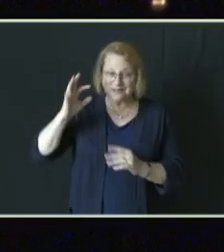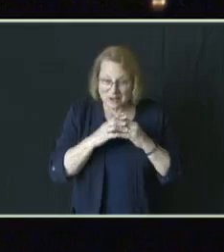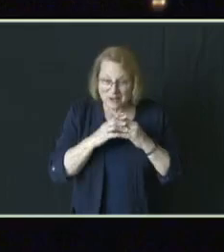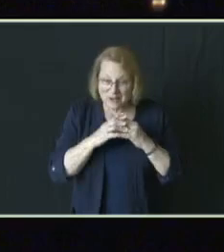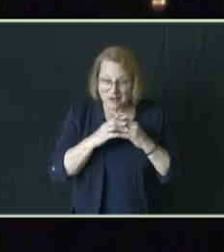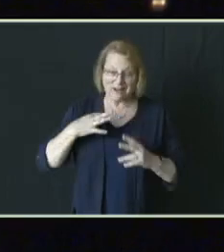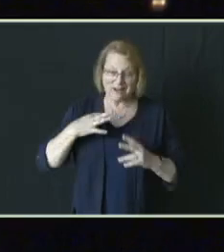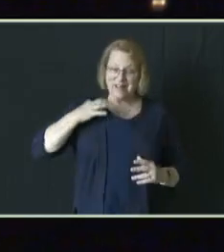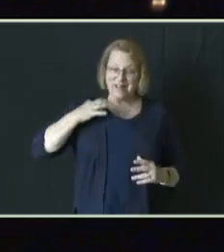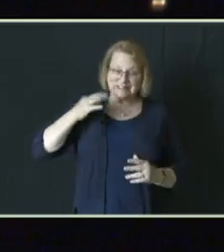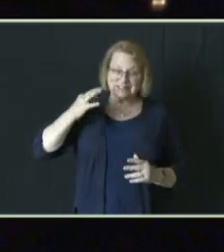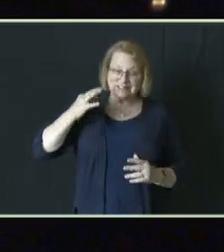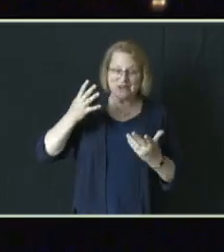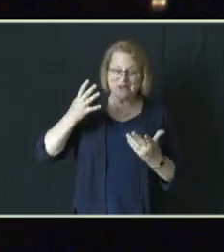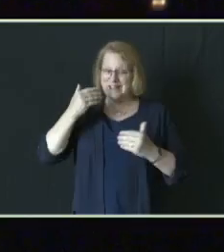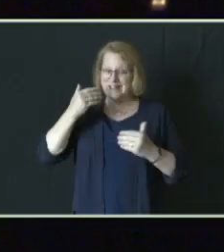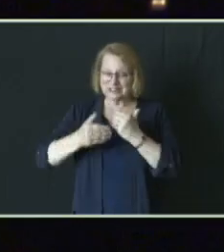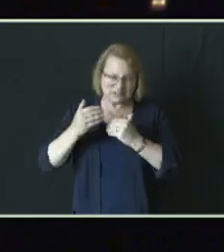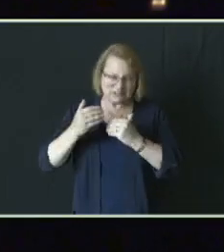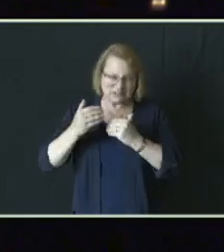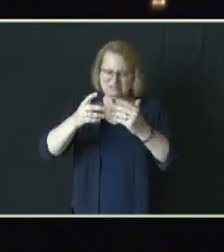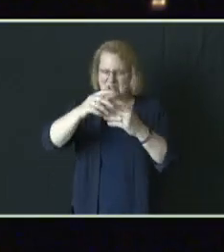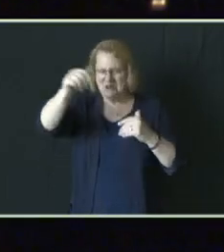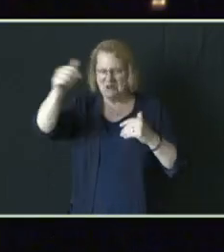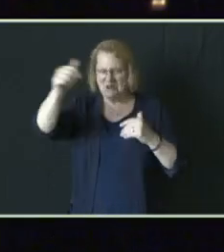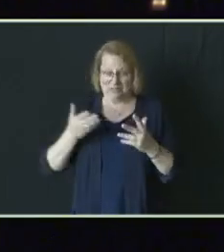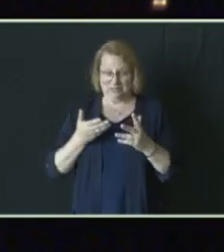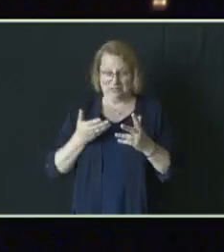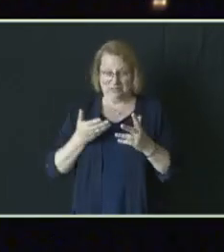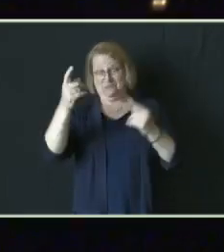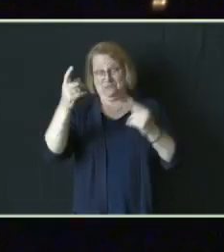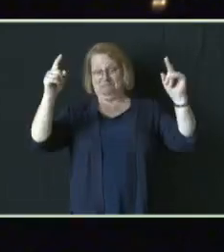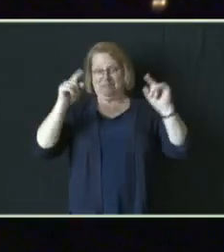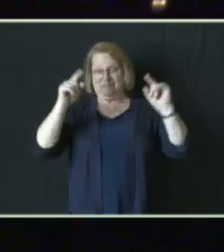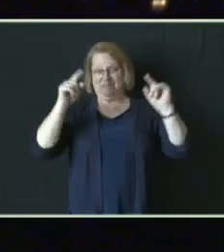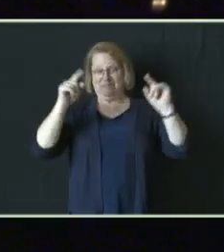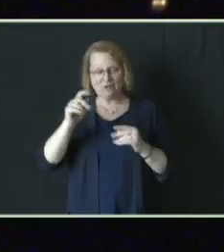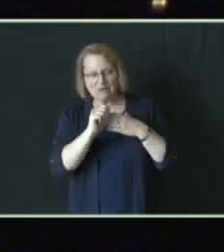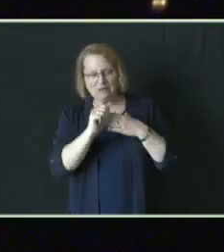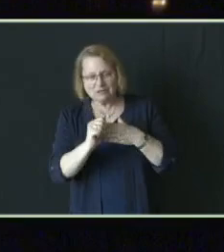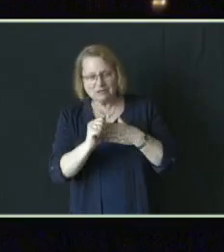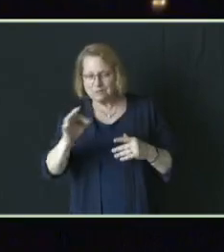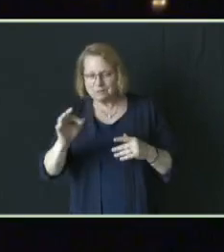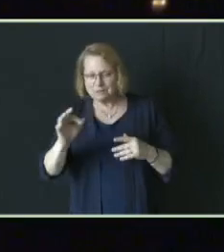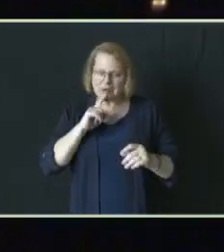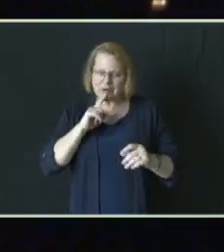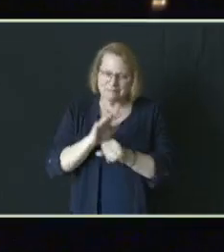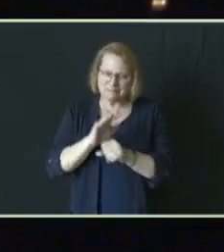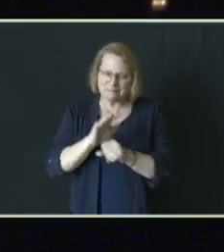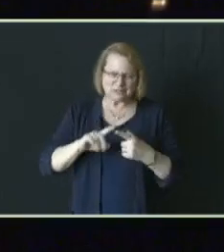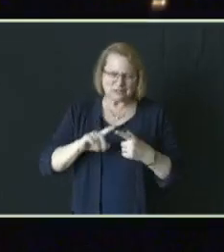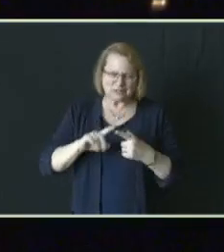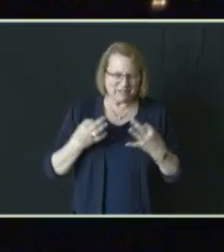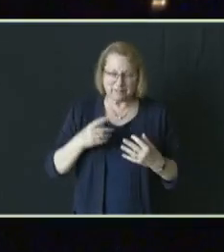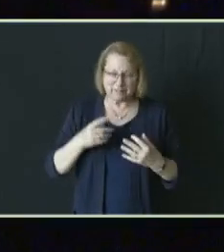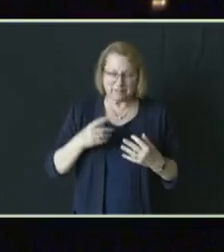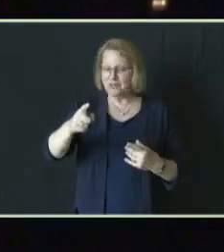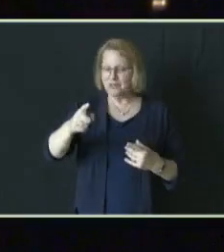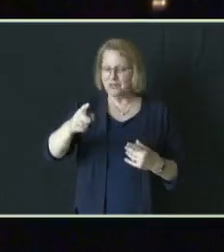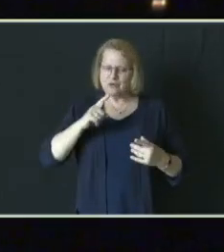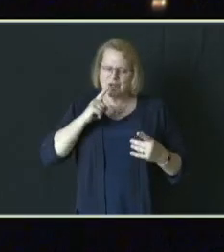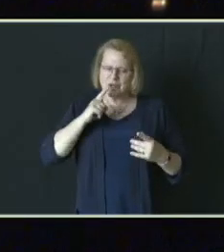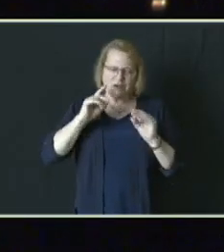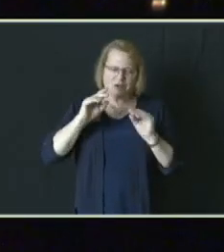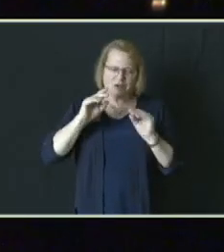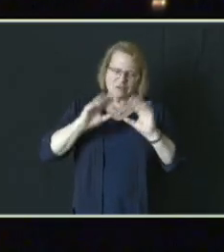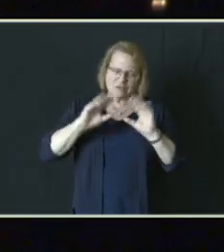commitment to family, you stand among the brightest examples of what alumni can achieve, and through your wisdom, your counsel